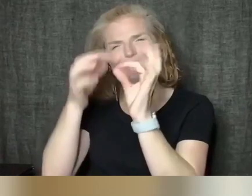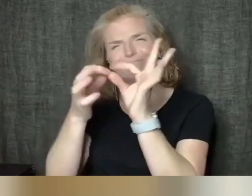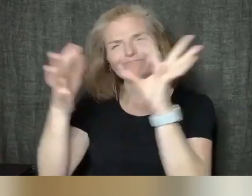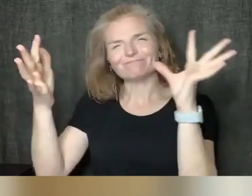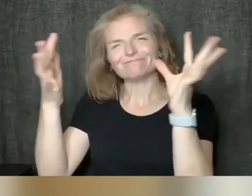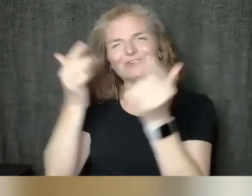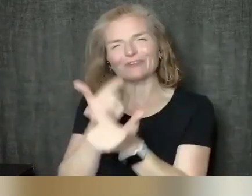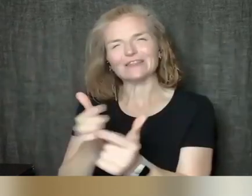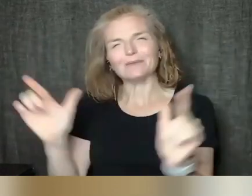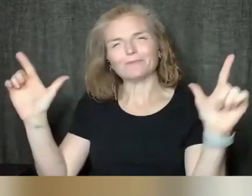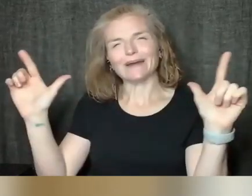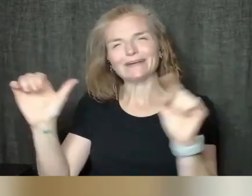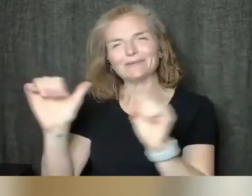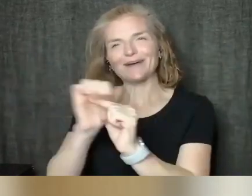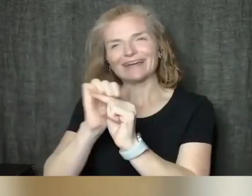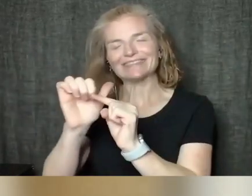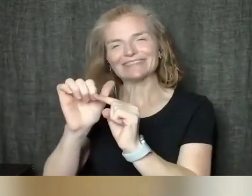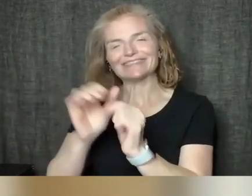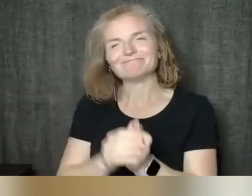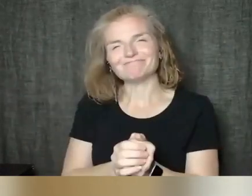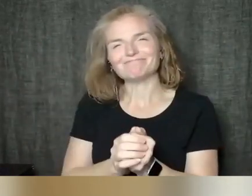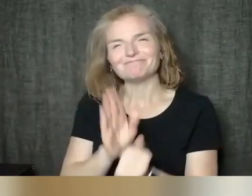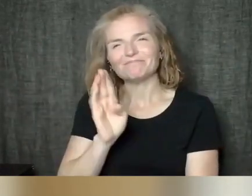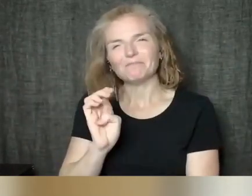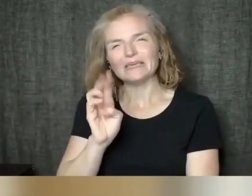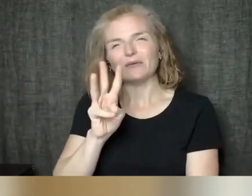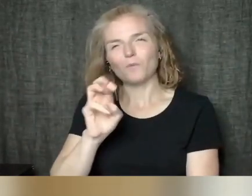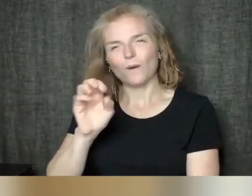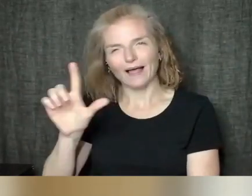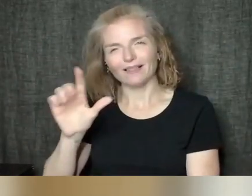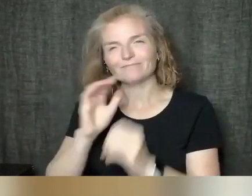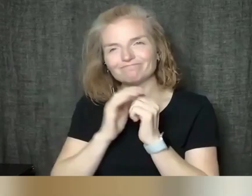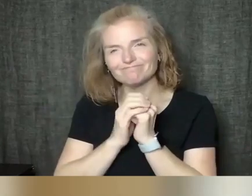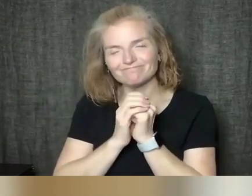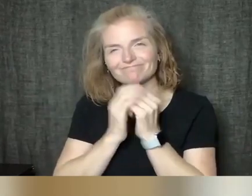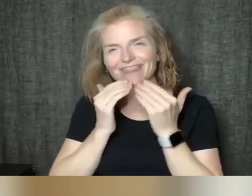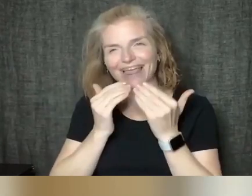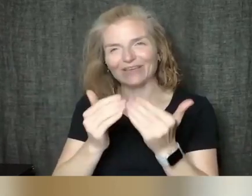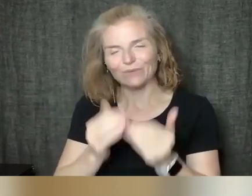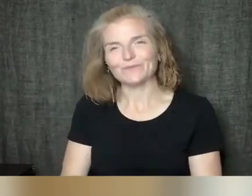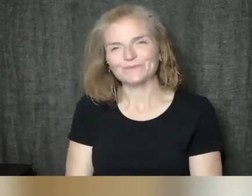Be well. Thank you. Mm-hmm.